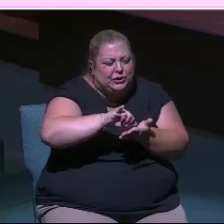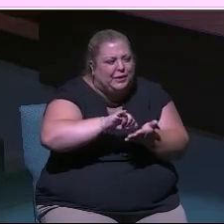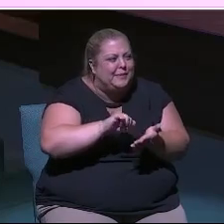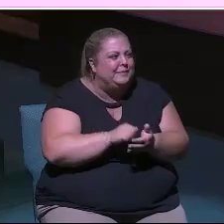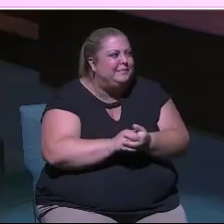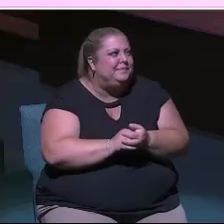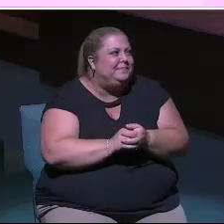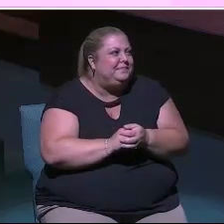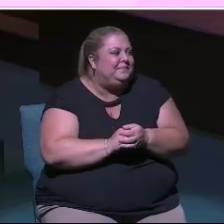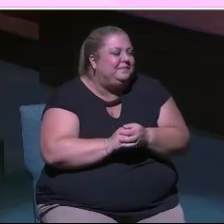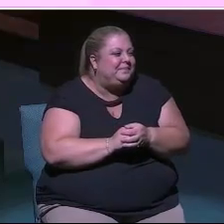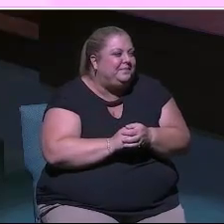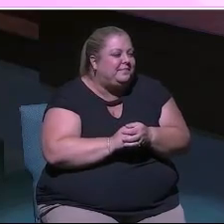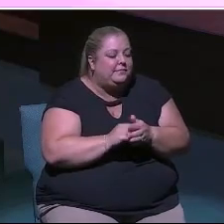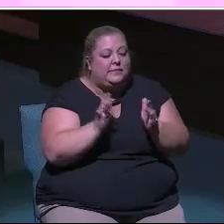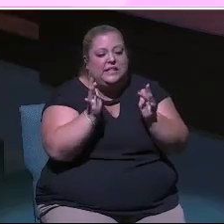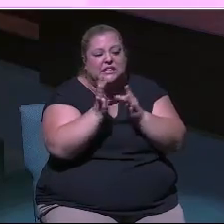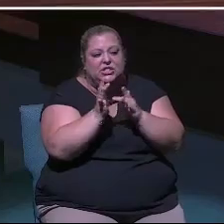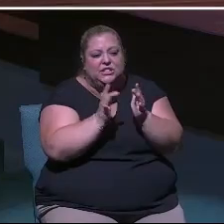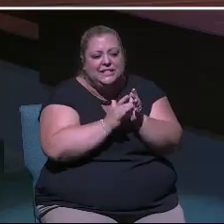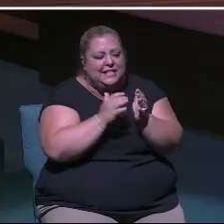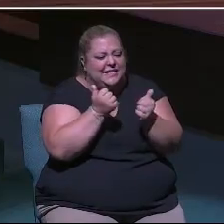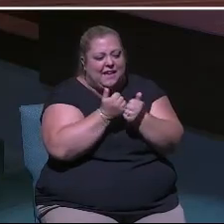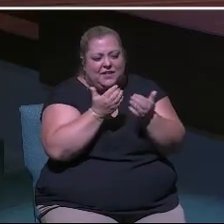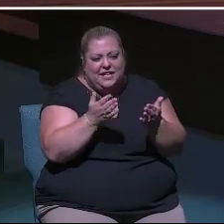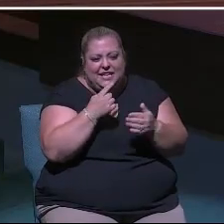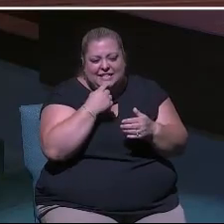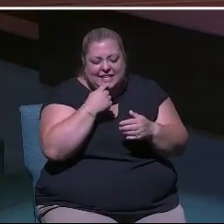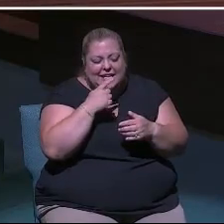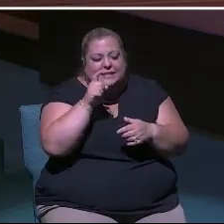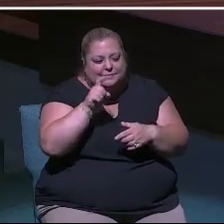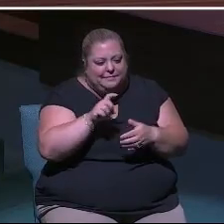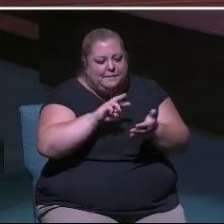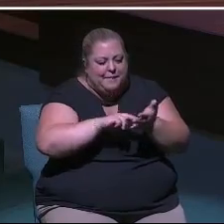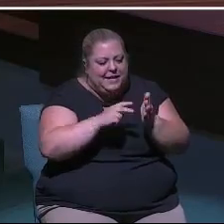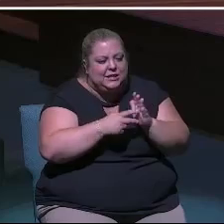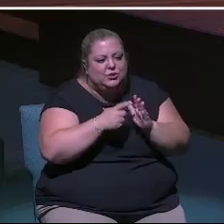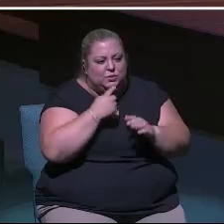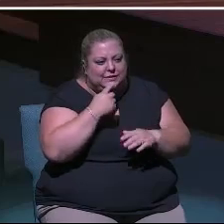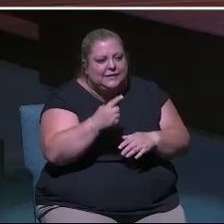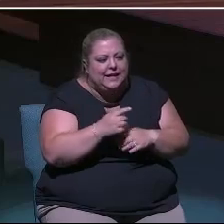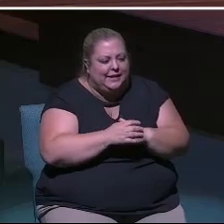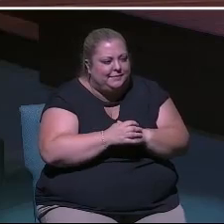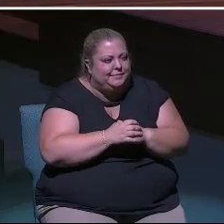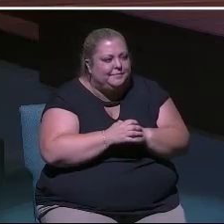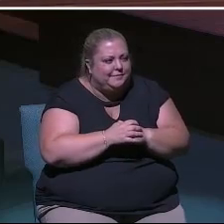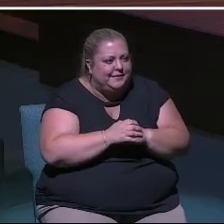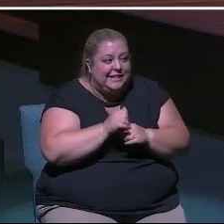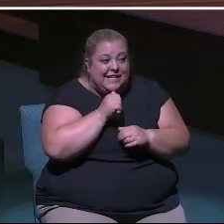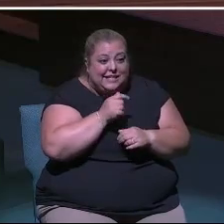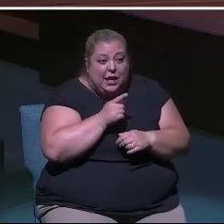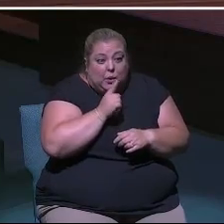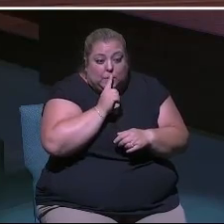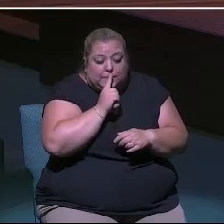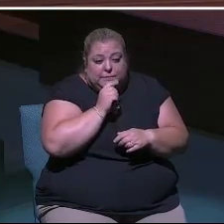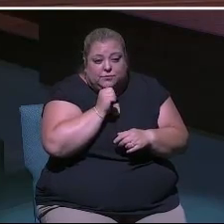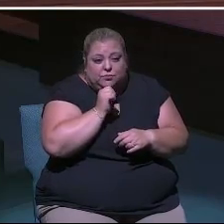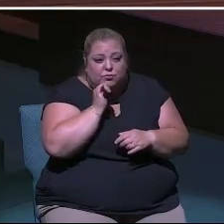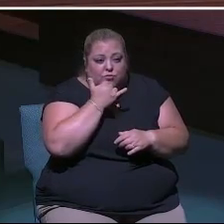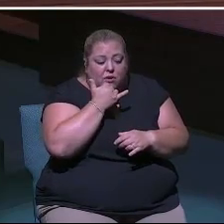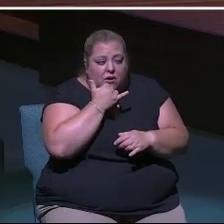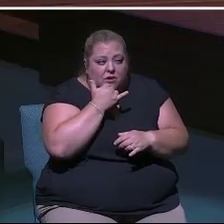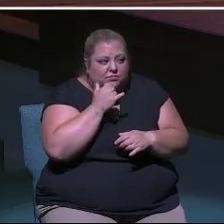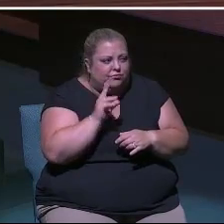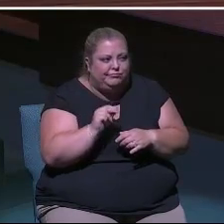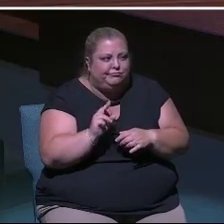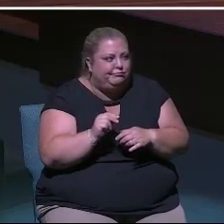age. Jesus, everything he said, he meant to say. He didn't say, oh, shouldn't have said that. Or